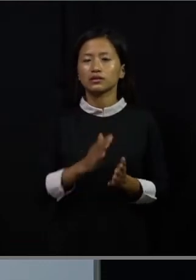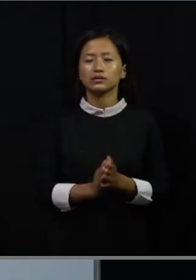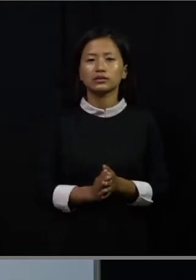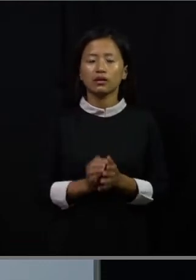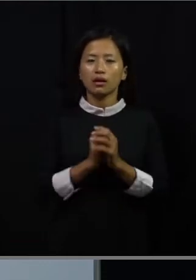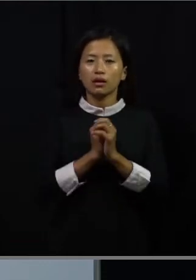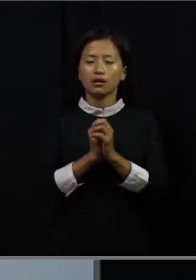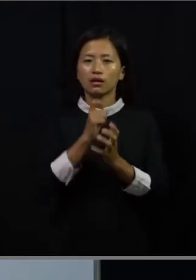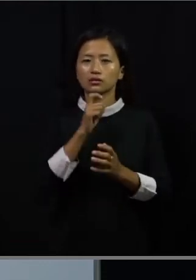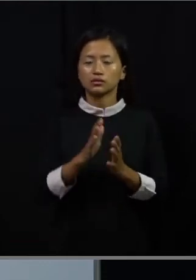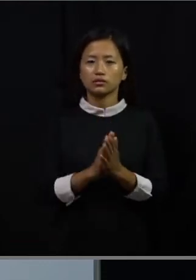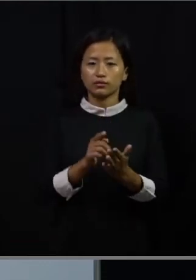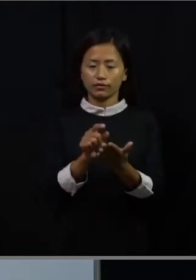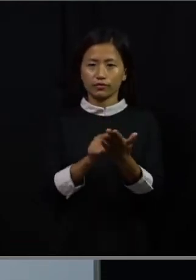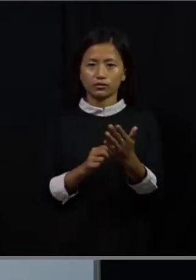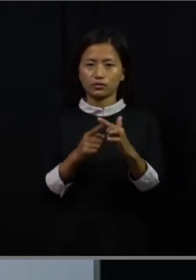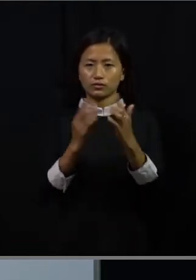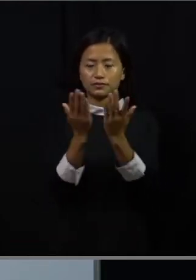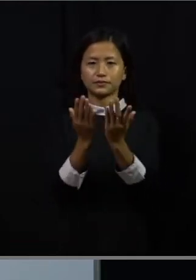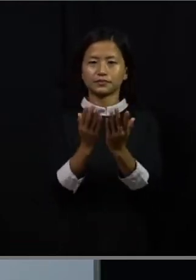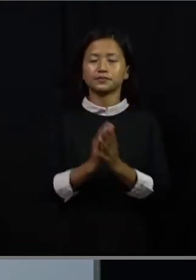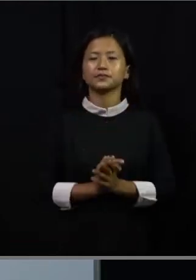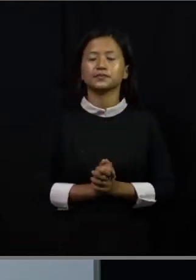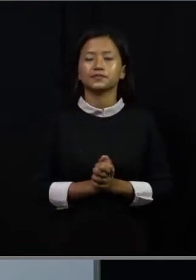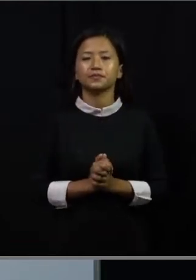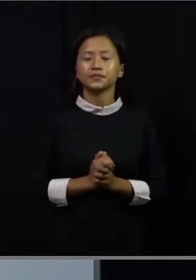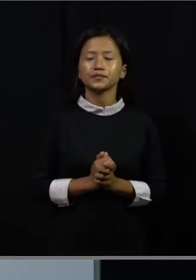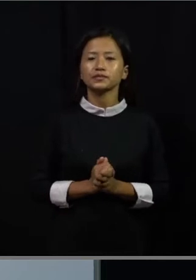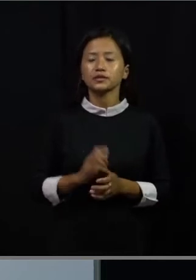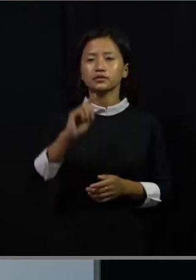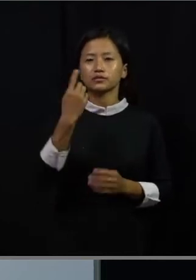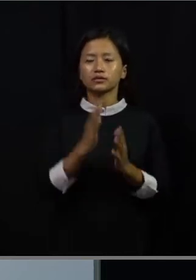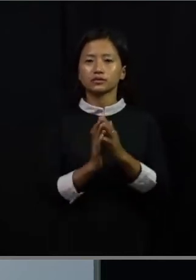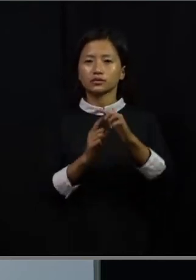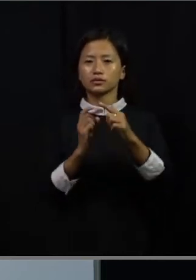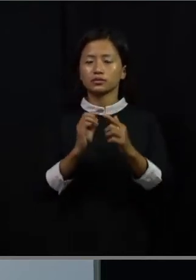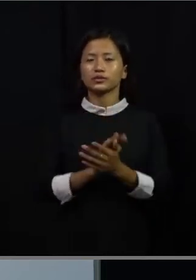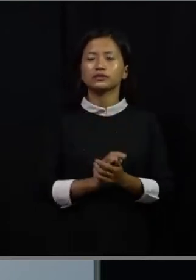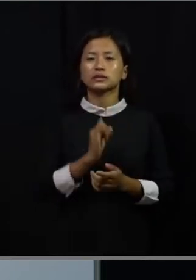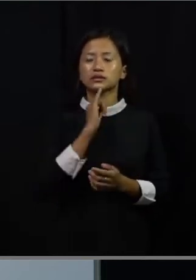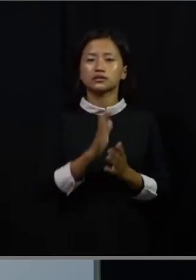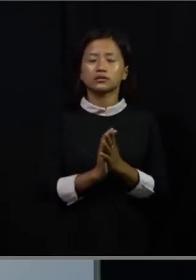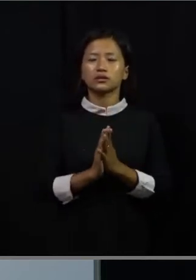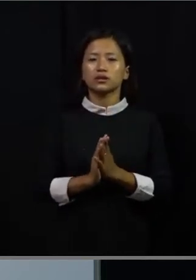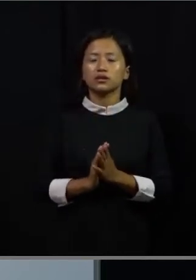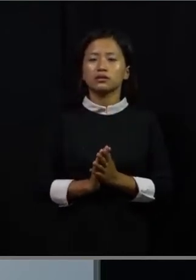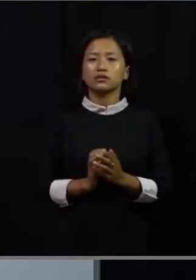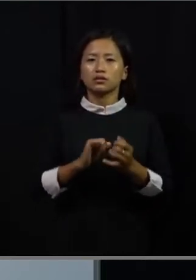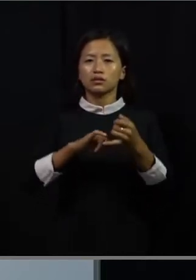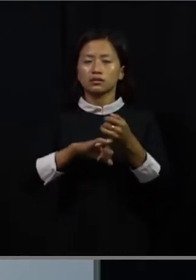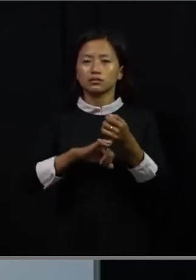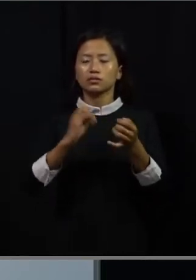kindly request you to refer to your textbooks. Okay, so the first topic is sociology and